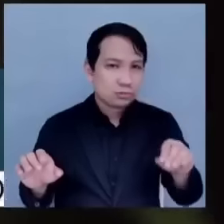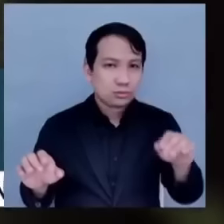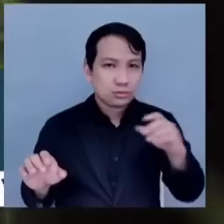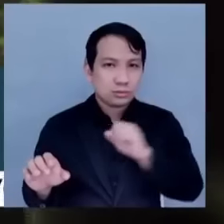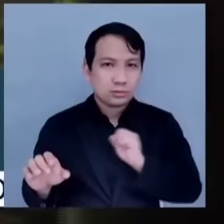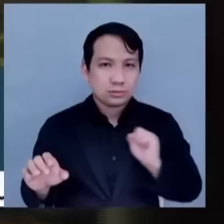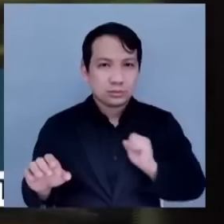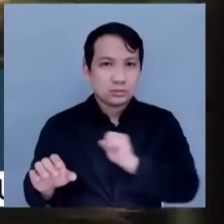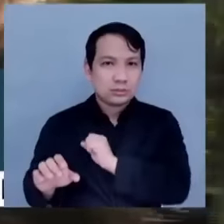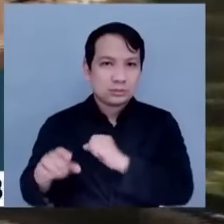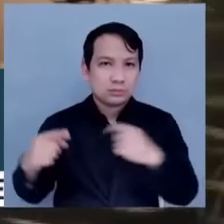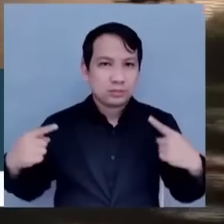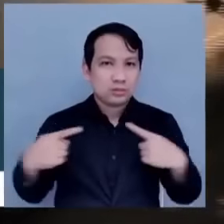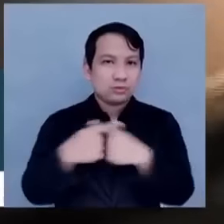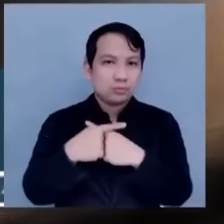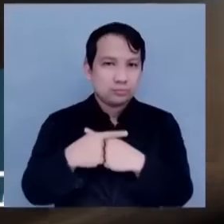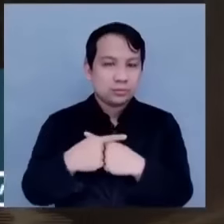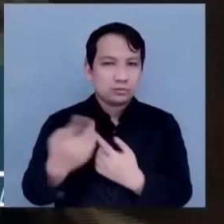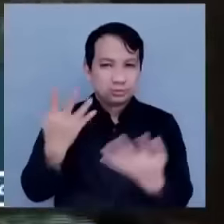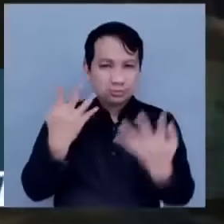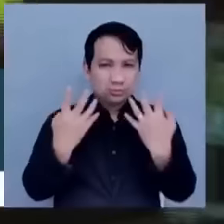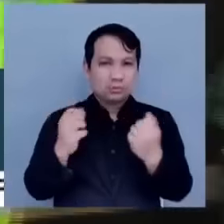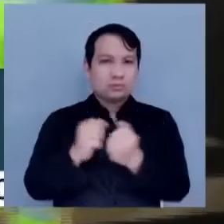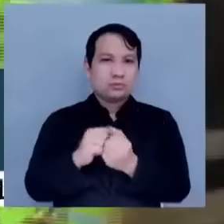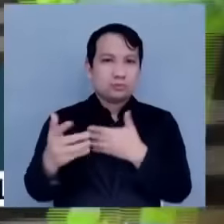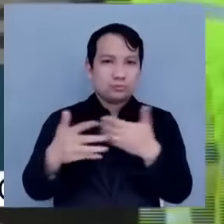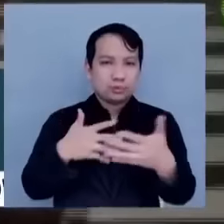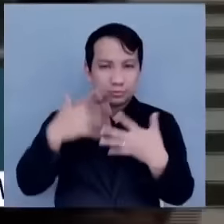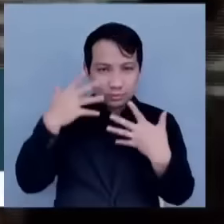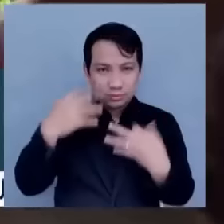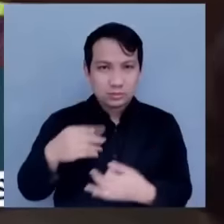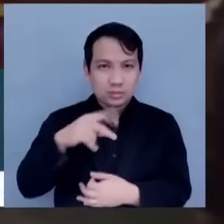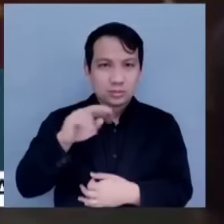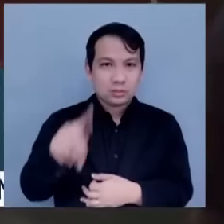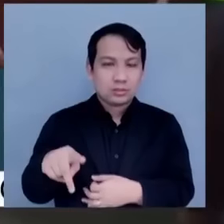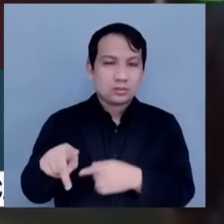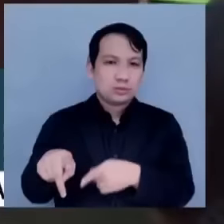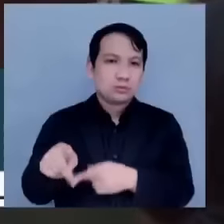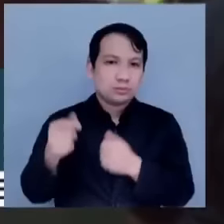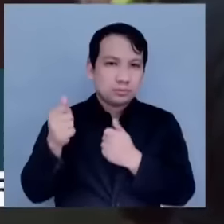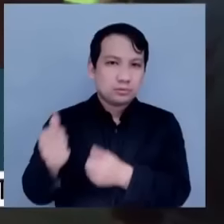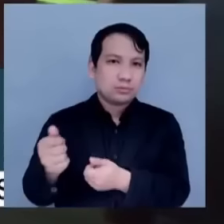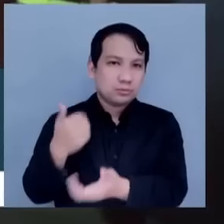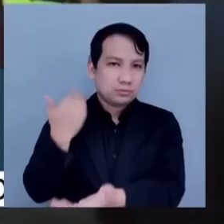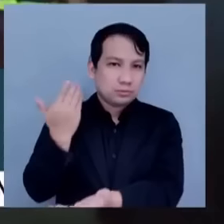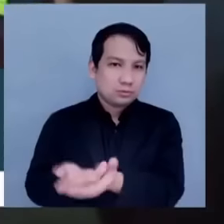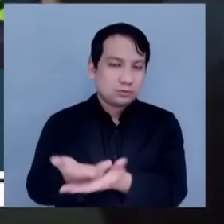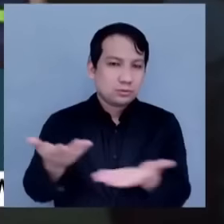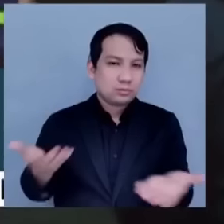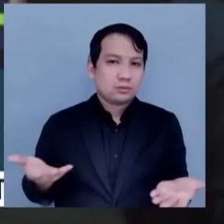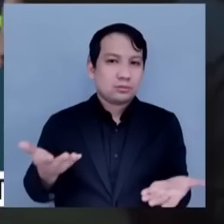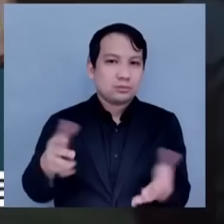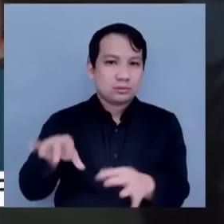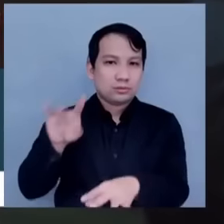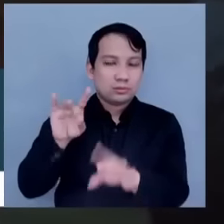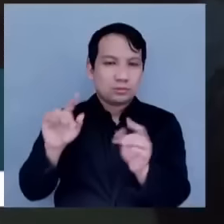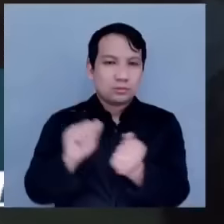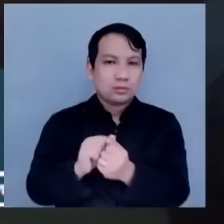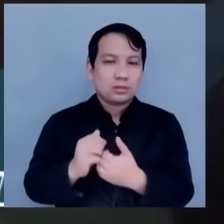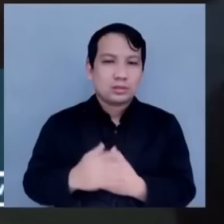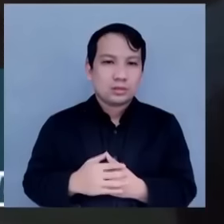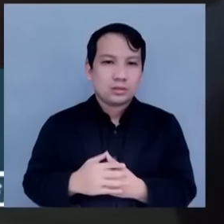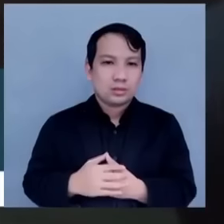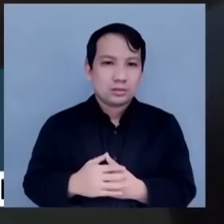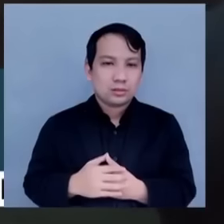dilemma. It's beyond us now. Eh. Whatever the PNP will say, of course, we will just be there kasi wala naman tayong choice about that. Eh. Pero kung kayo